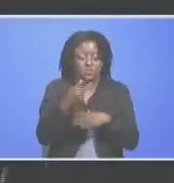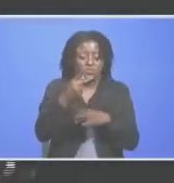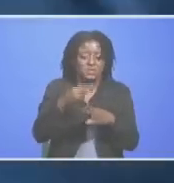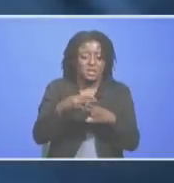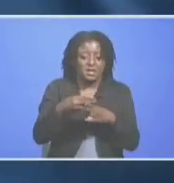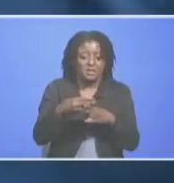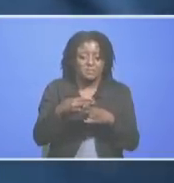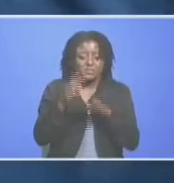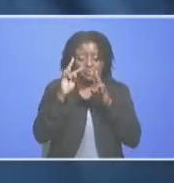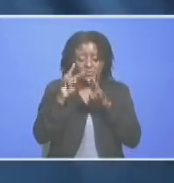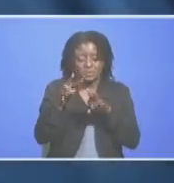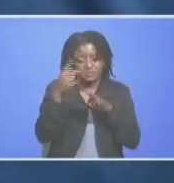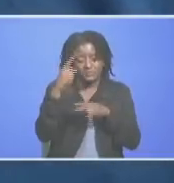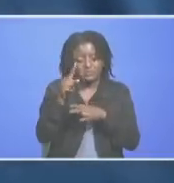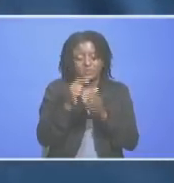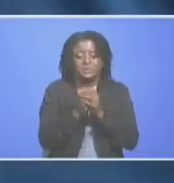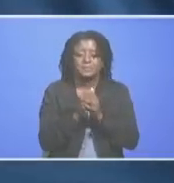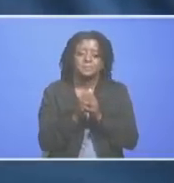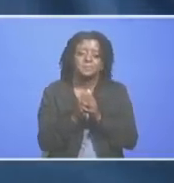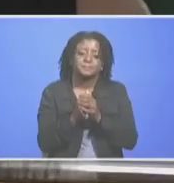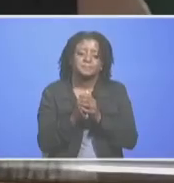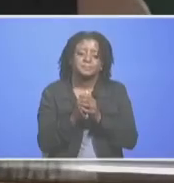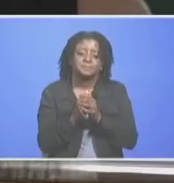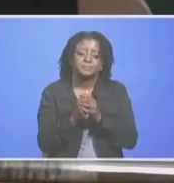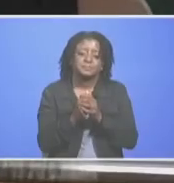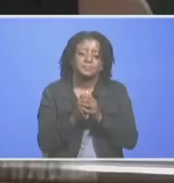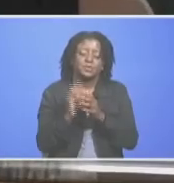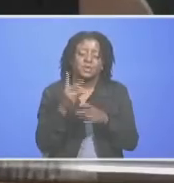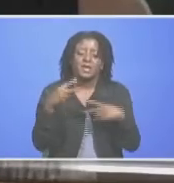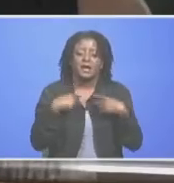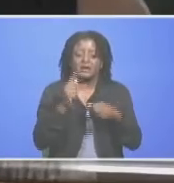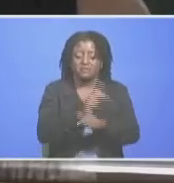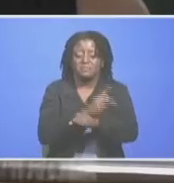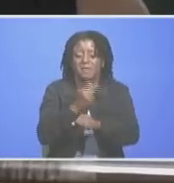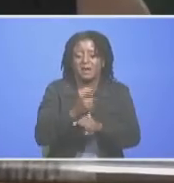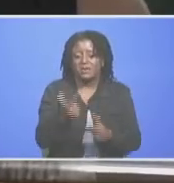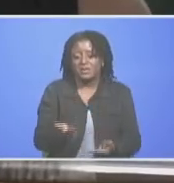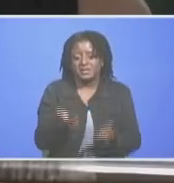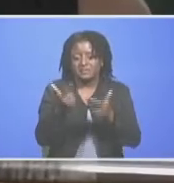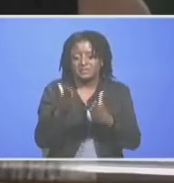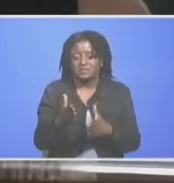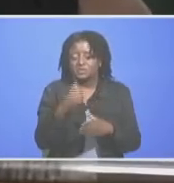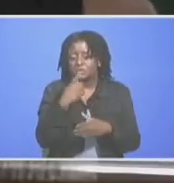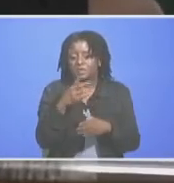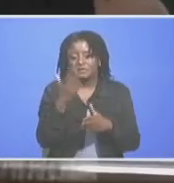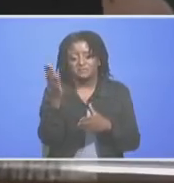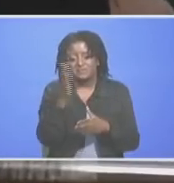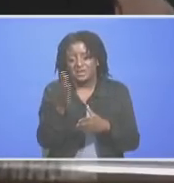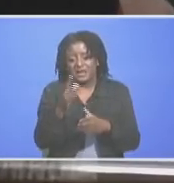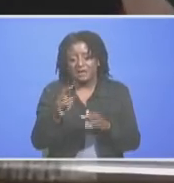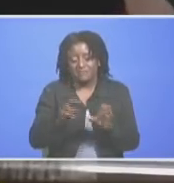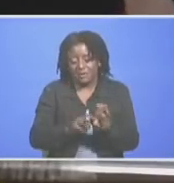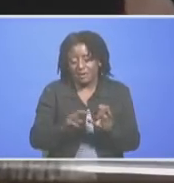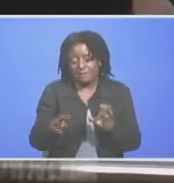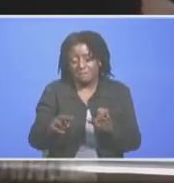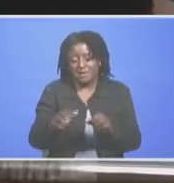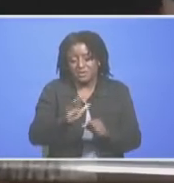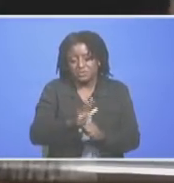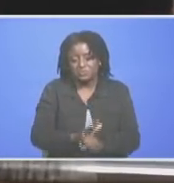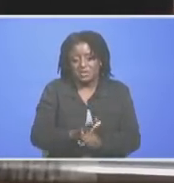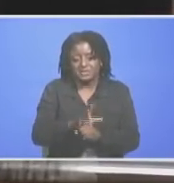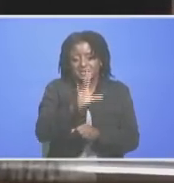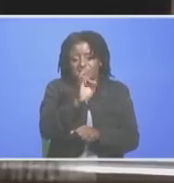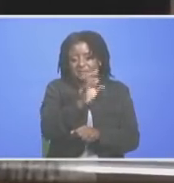have to look out for. We had powerlifters who have never bench pressed 700 pounds, 800